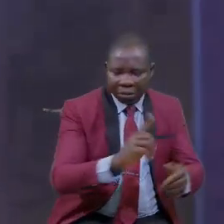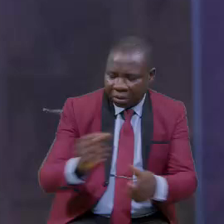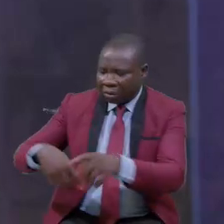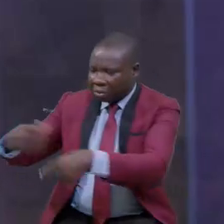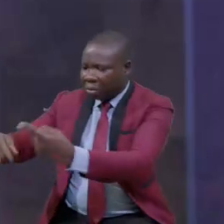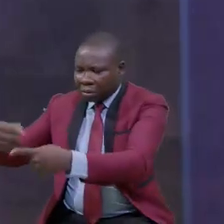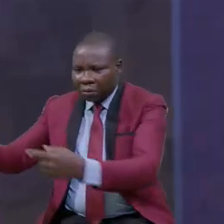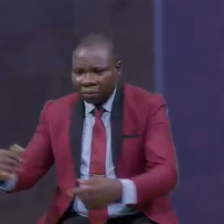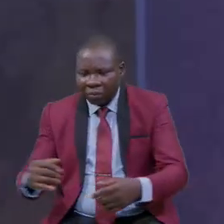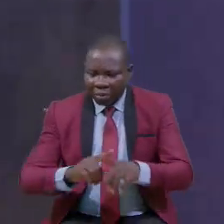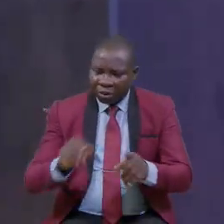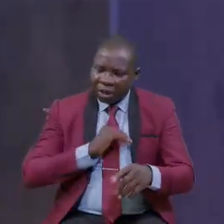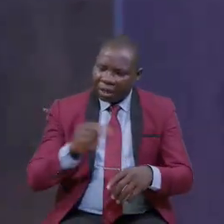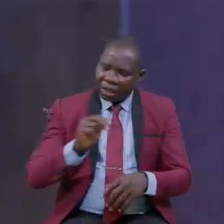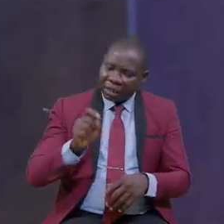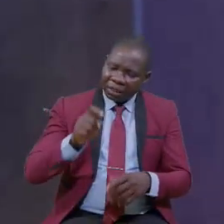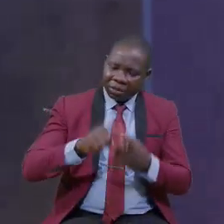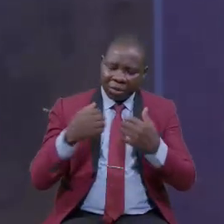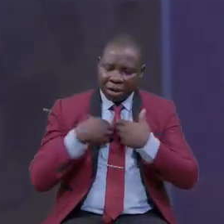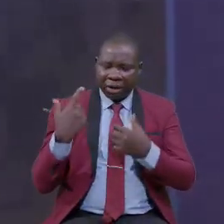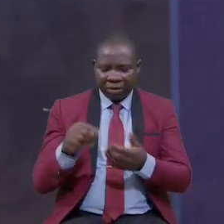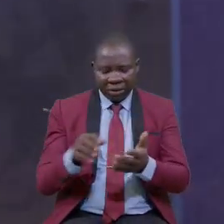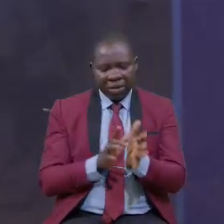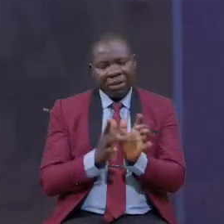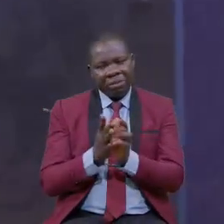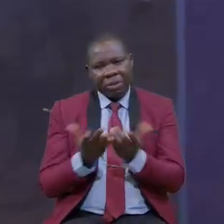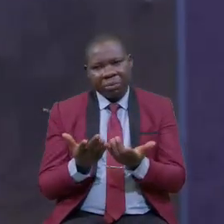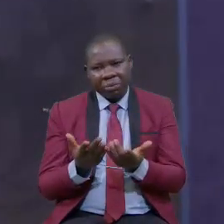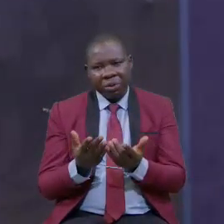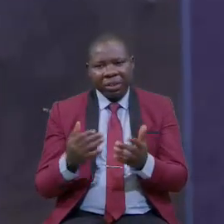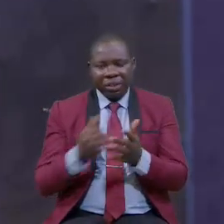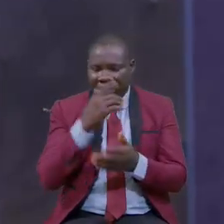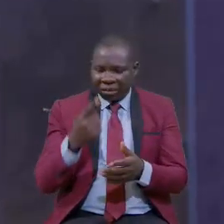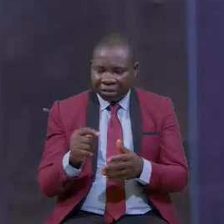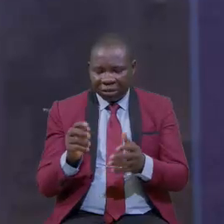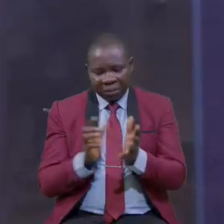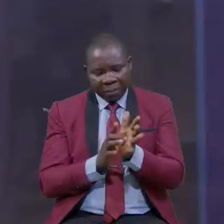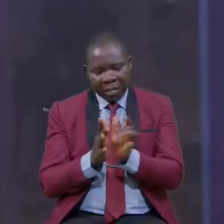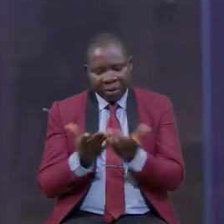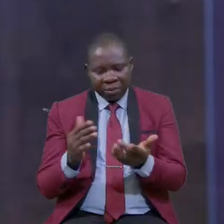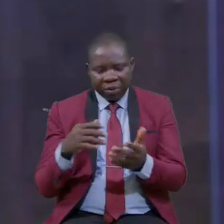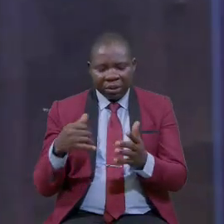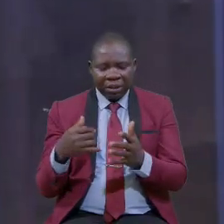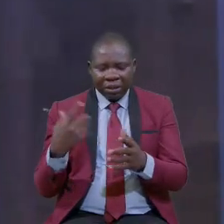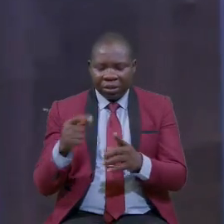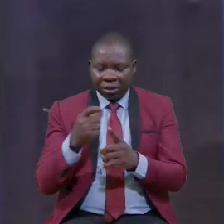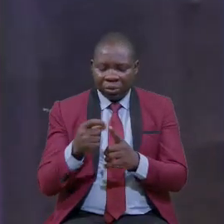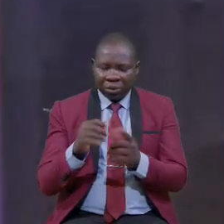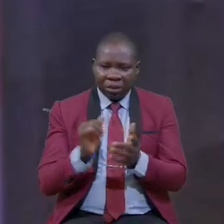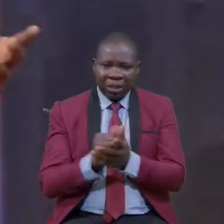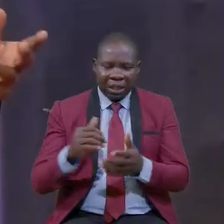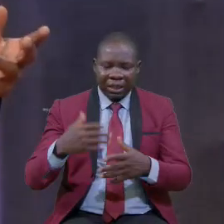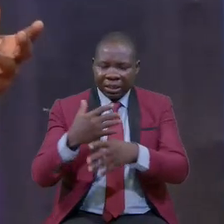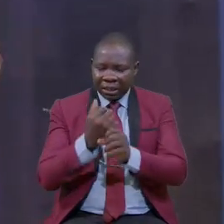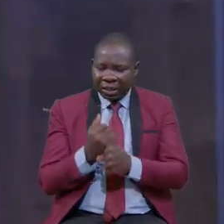me not to think why is this what we're going to eat now we going to is the word that take anxiety away from